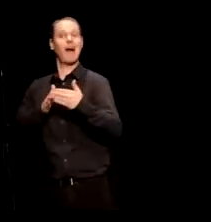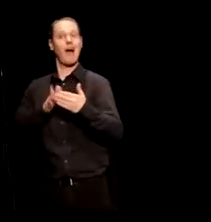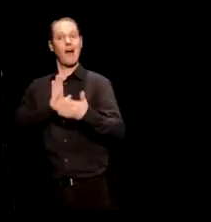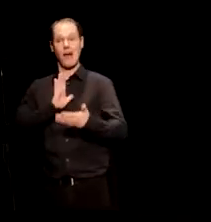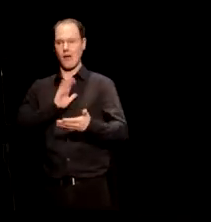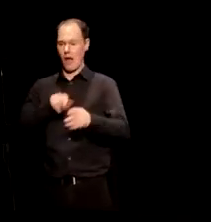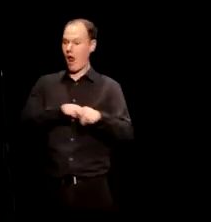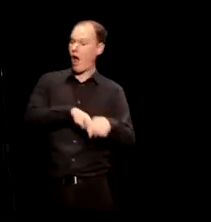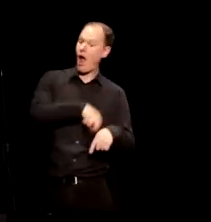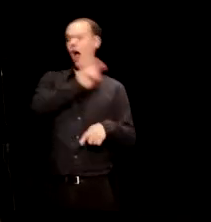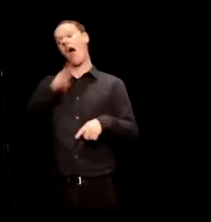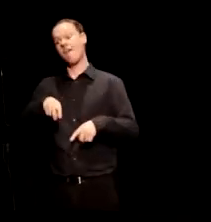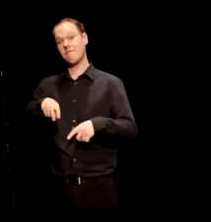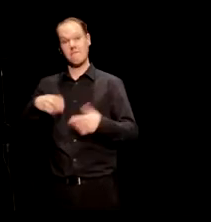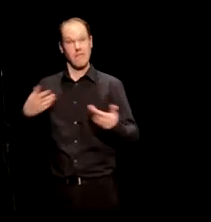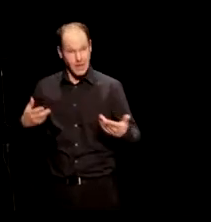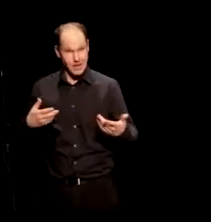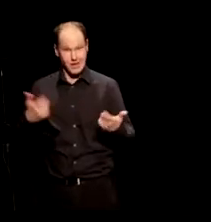we got off it.